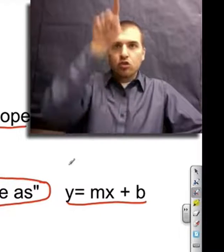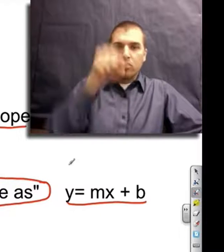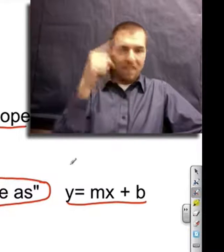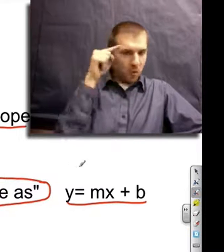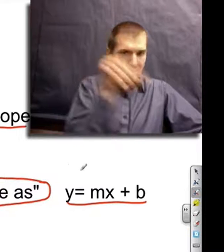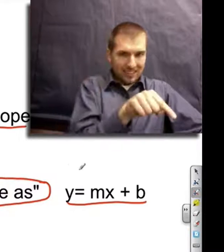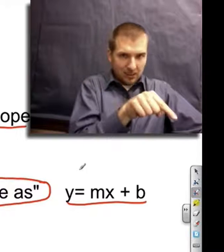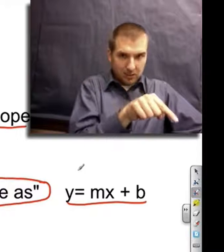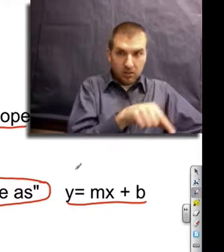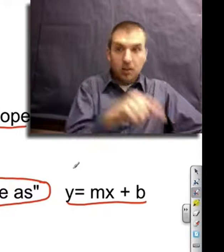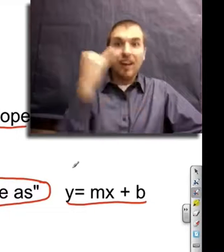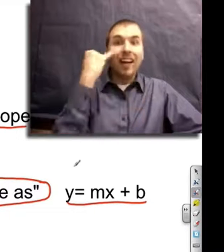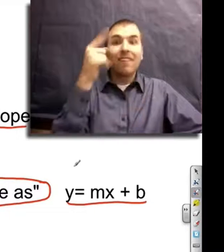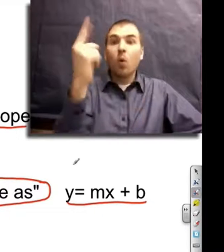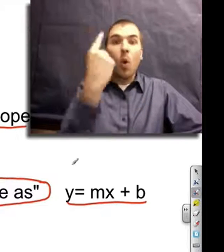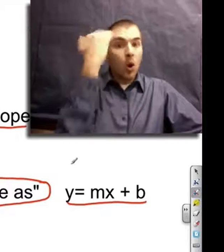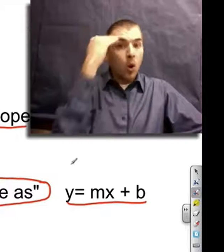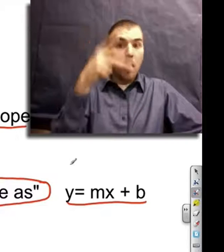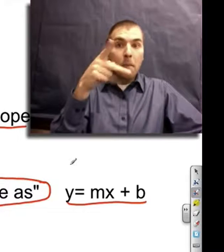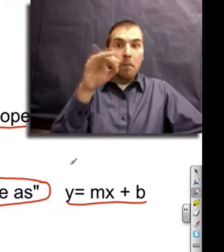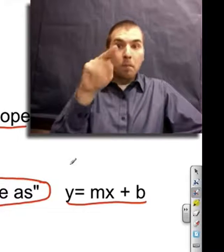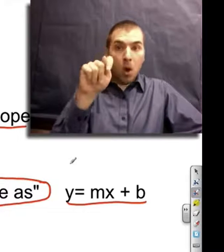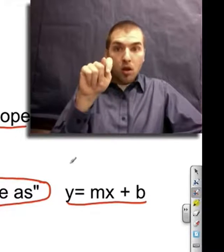if you don't know where it's going to cross the y-axis.